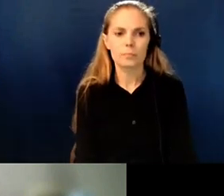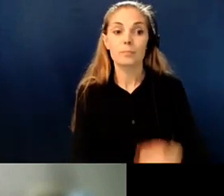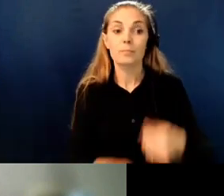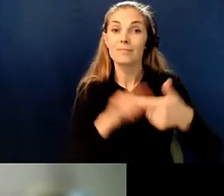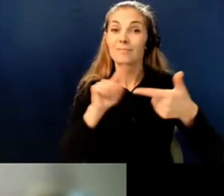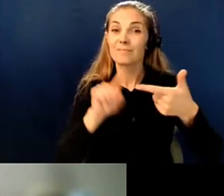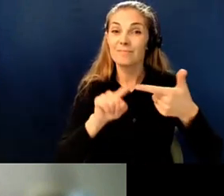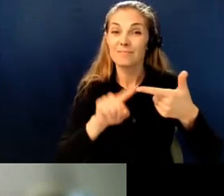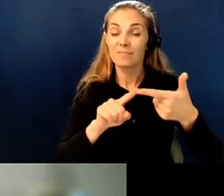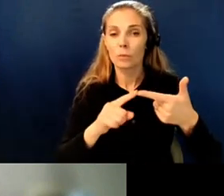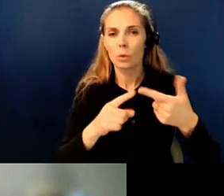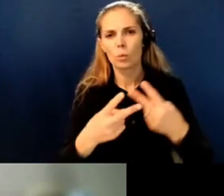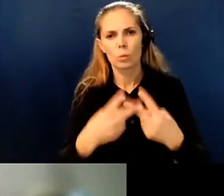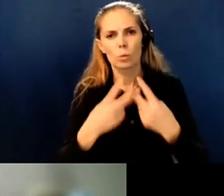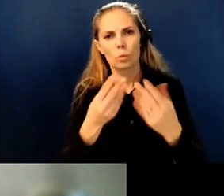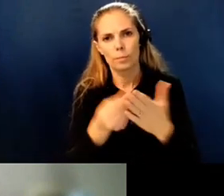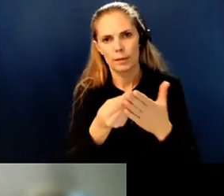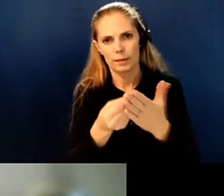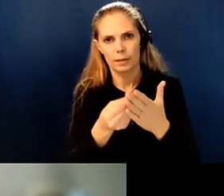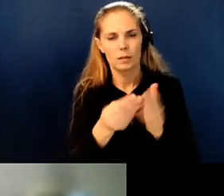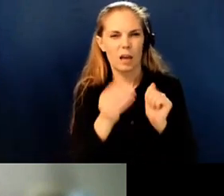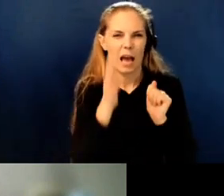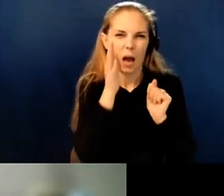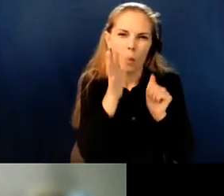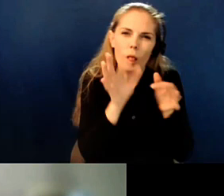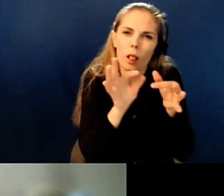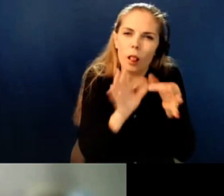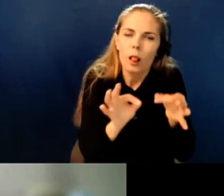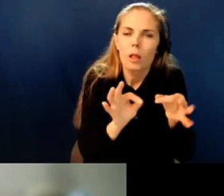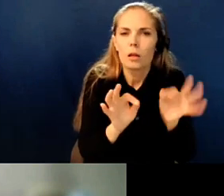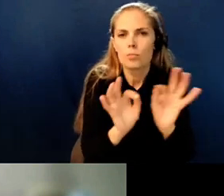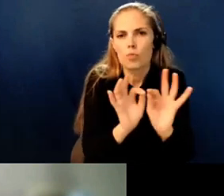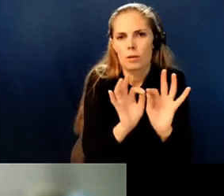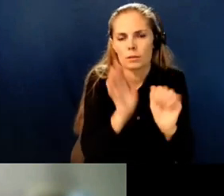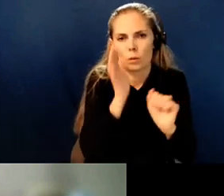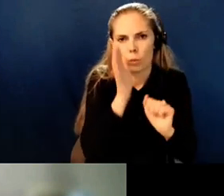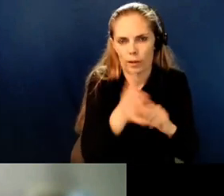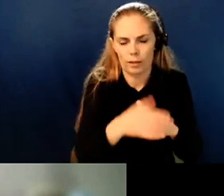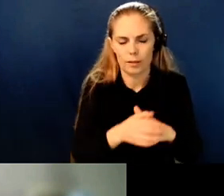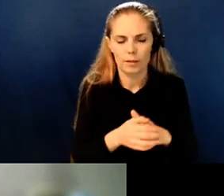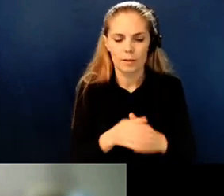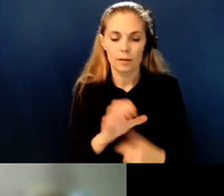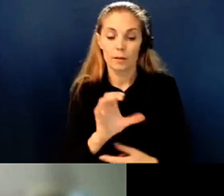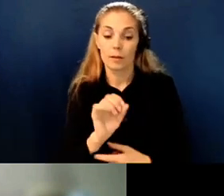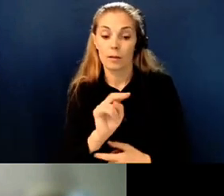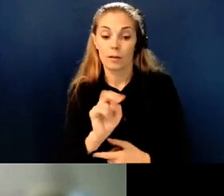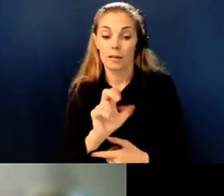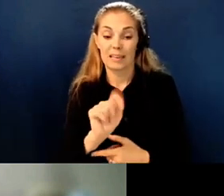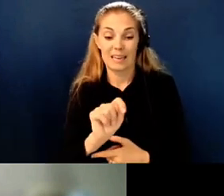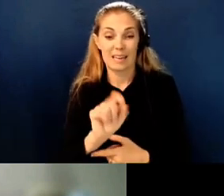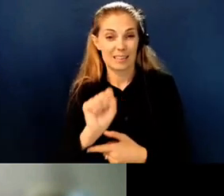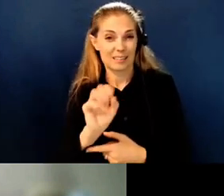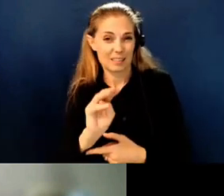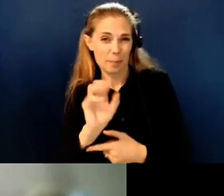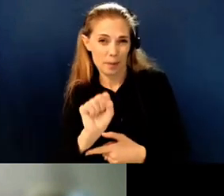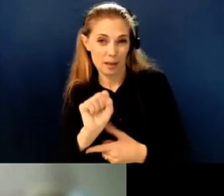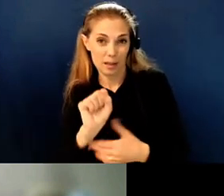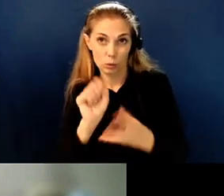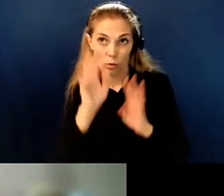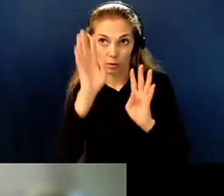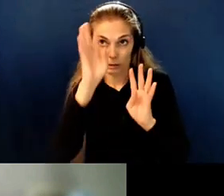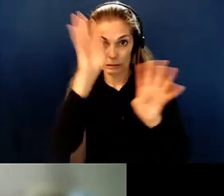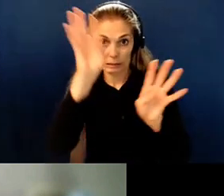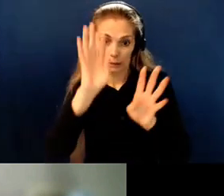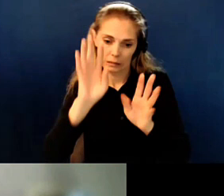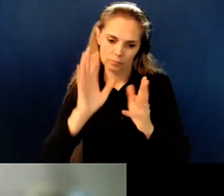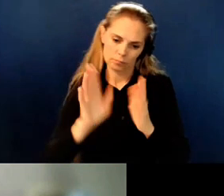about pricing a little bit, but Connect SMS was basically built for social services and employment, and